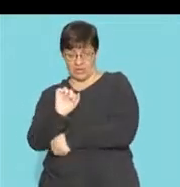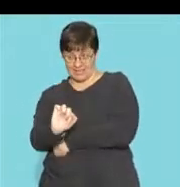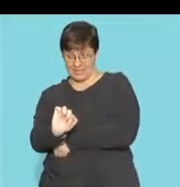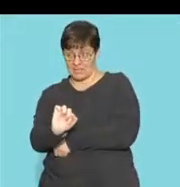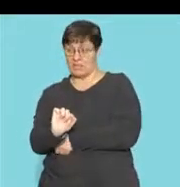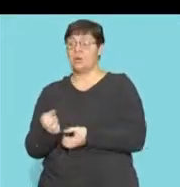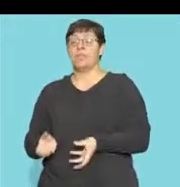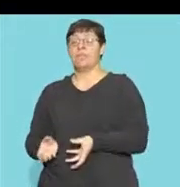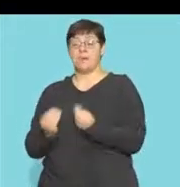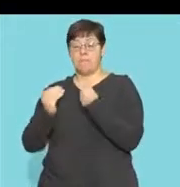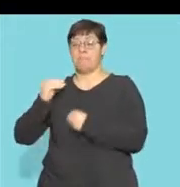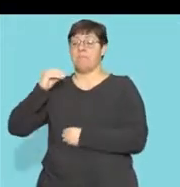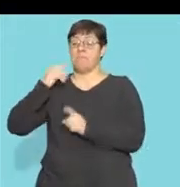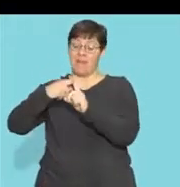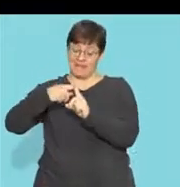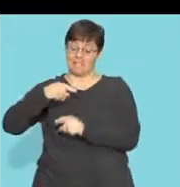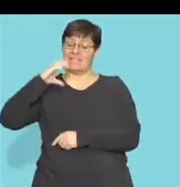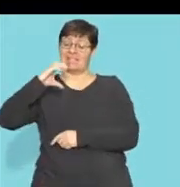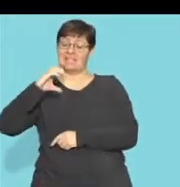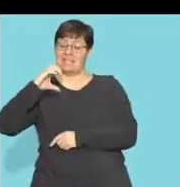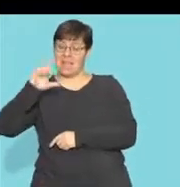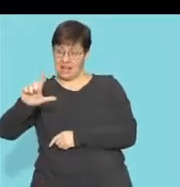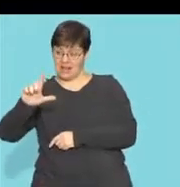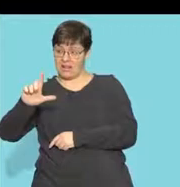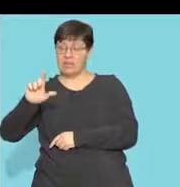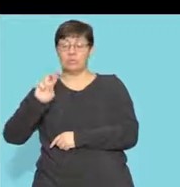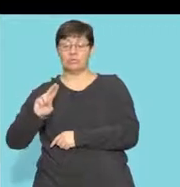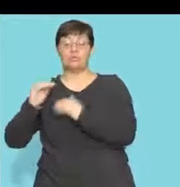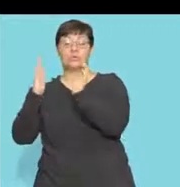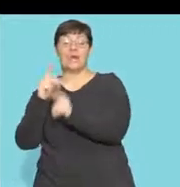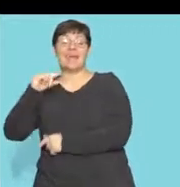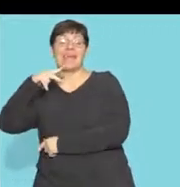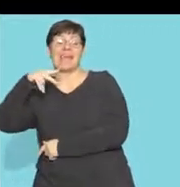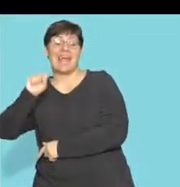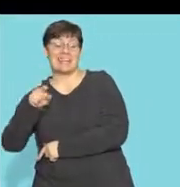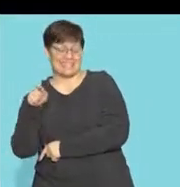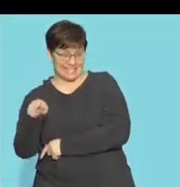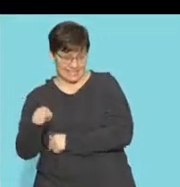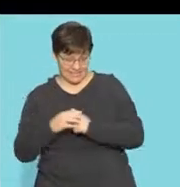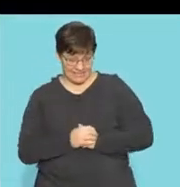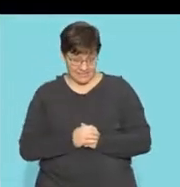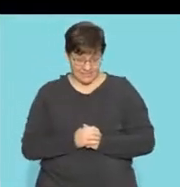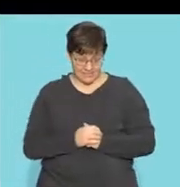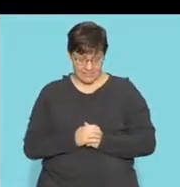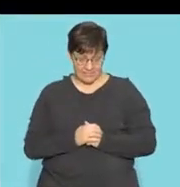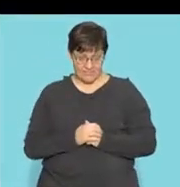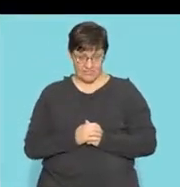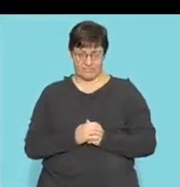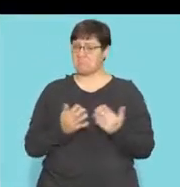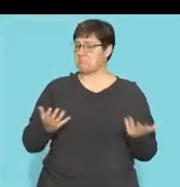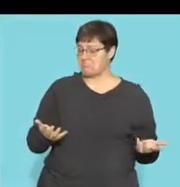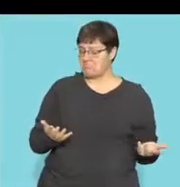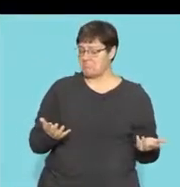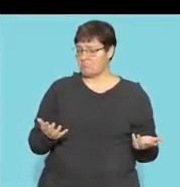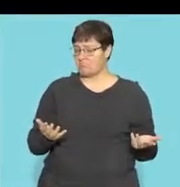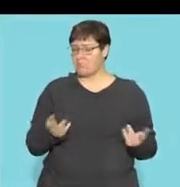CuCl2 solid gives us copper solid, the orange deposit, plus Cl2 in the gas form.